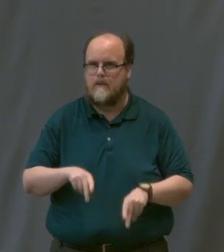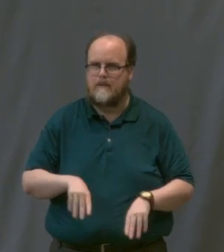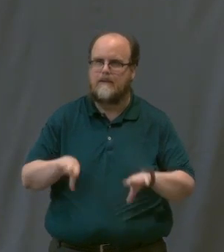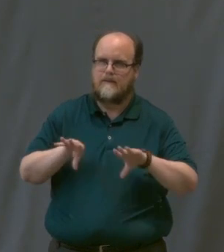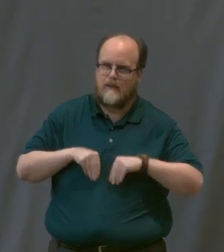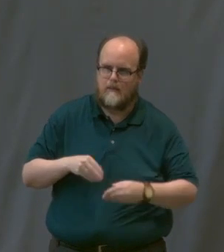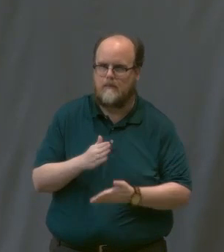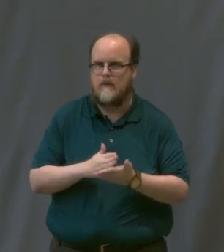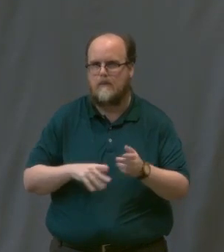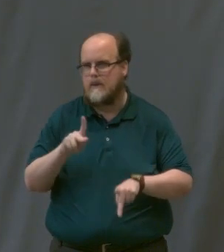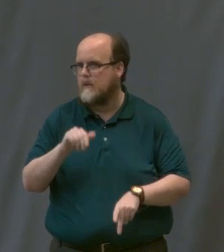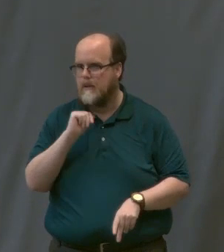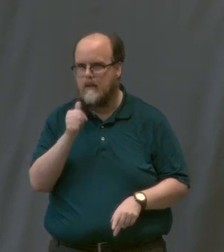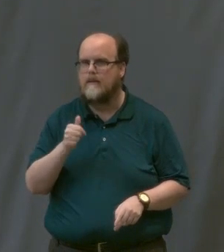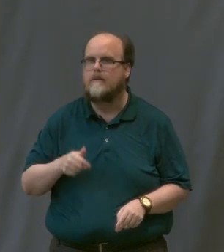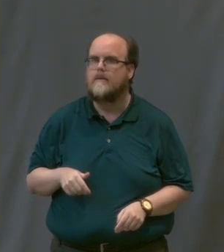not.